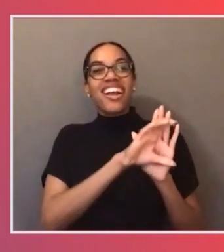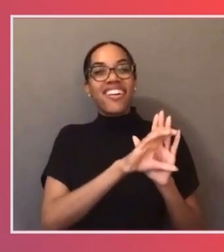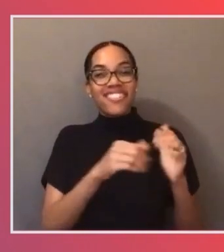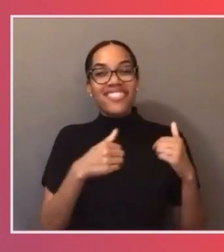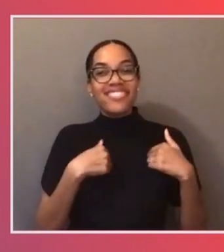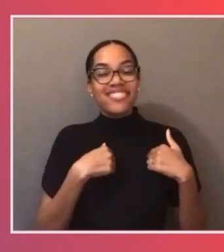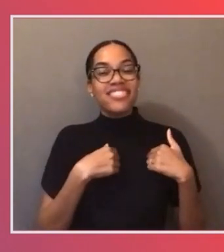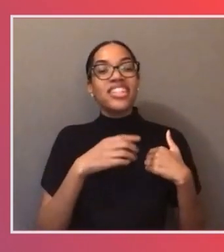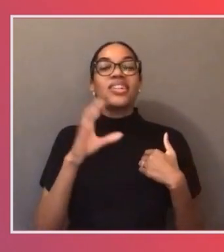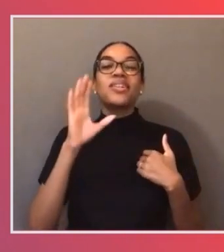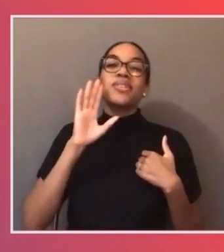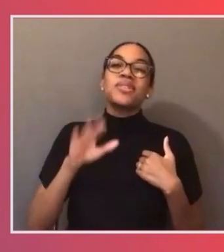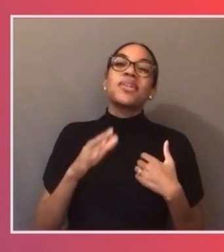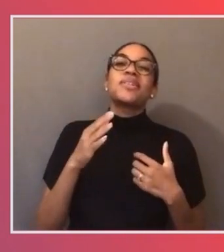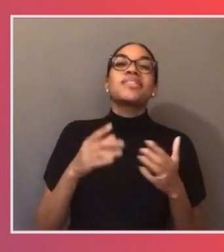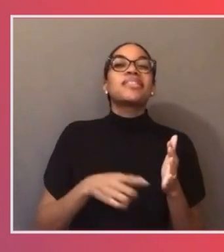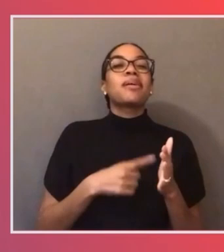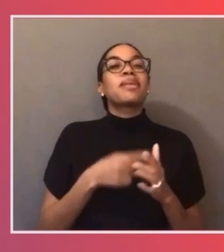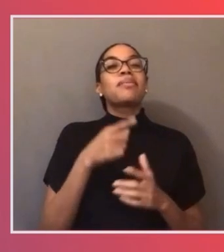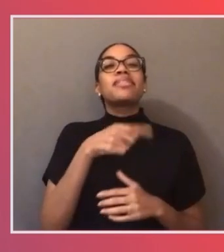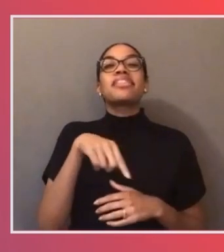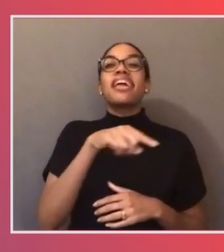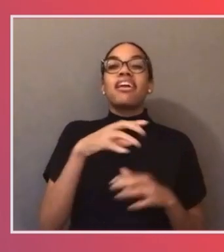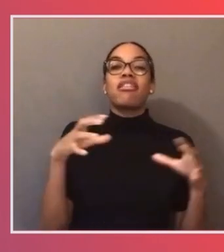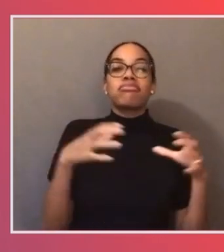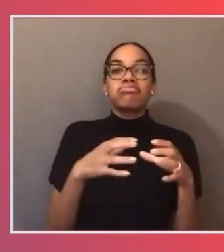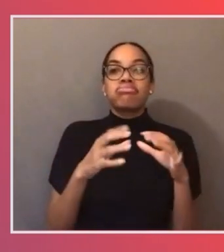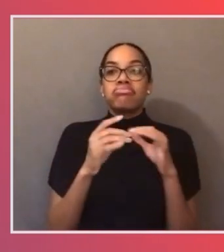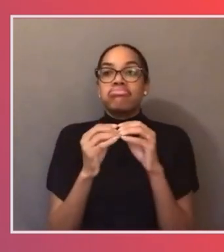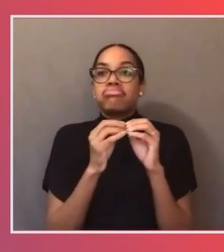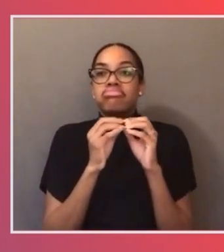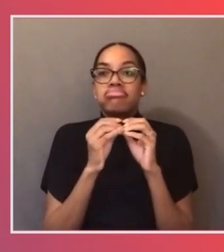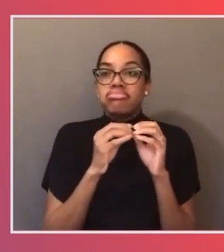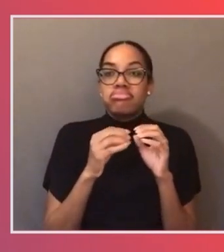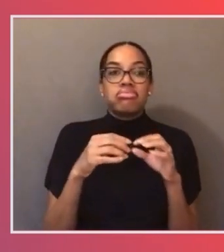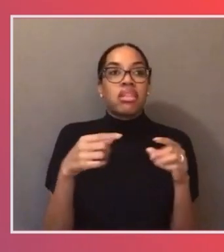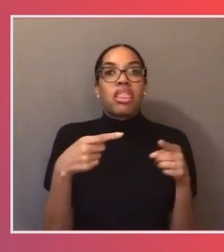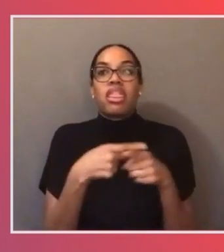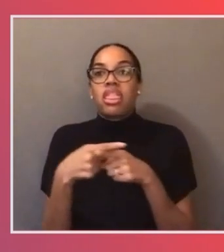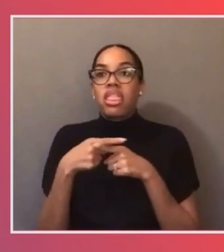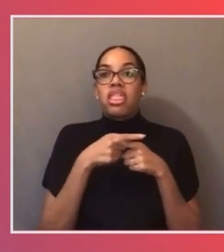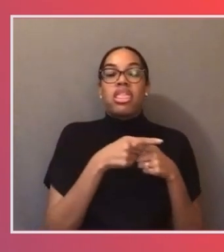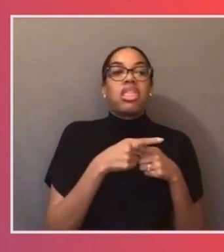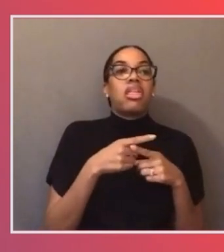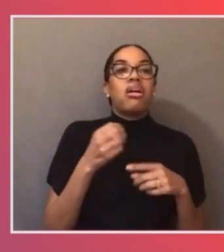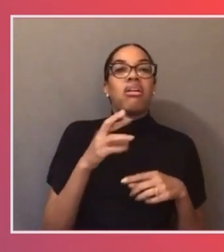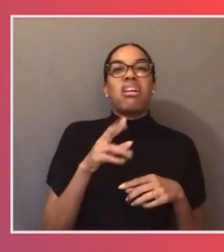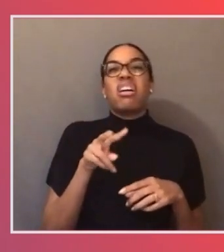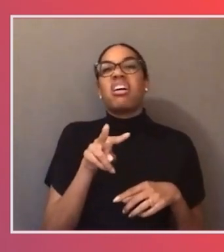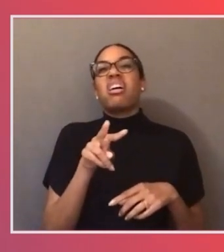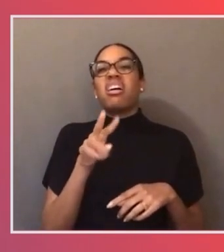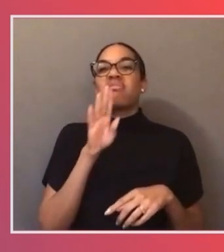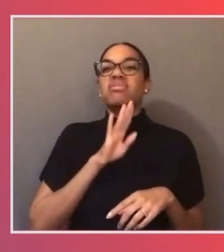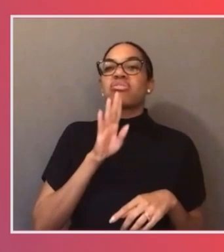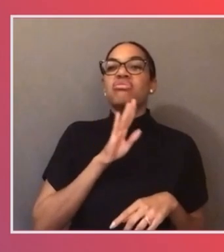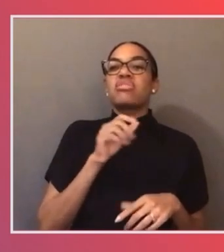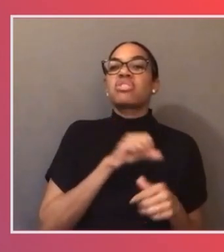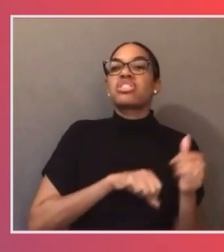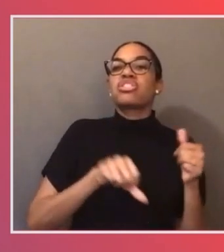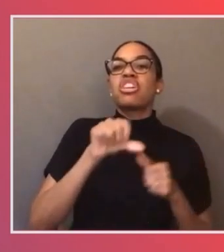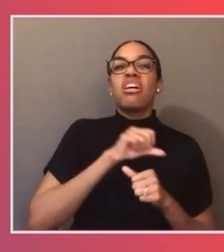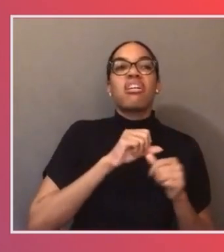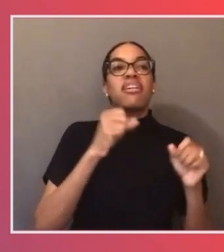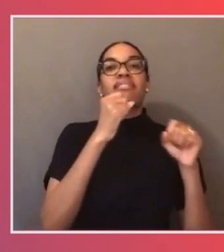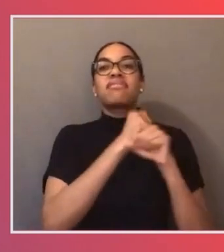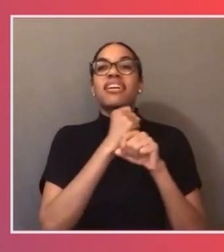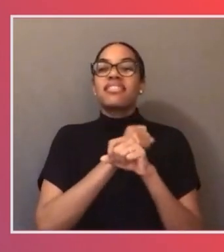or grievances or insecurities, that then those characters suit up. And